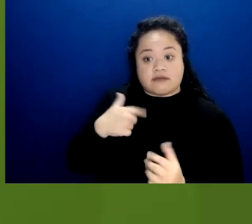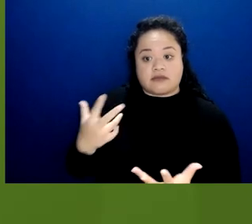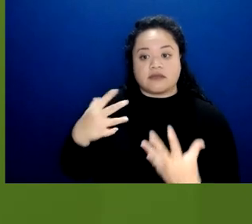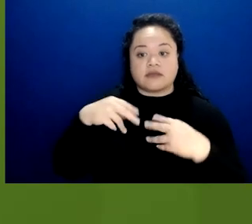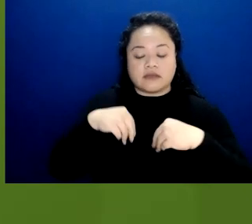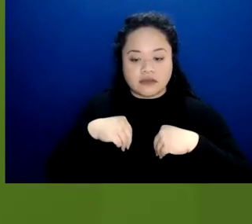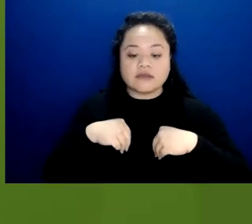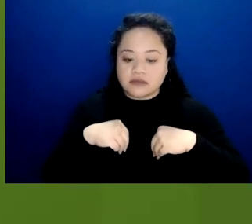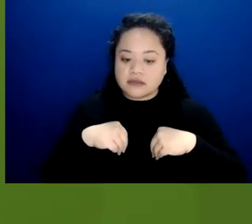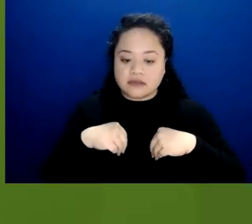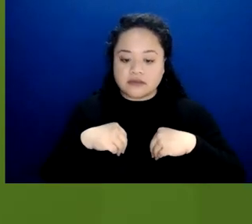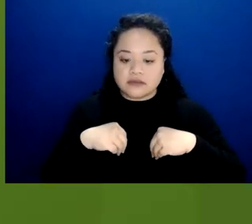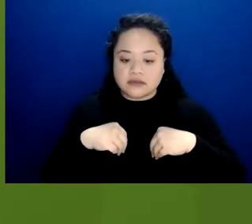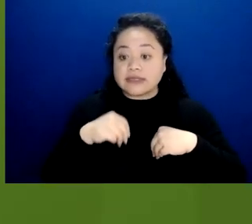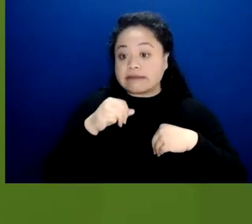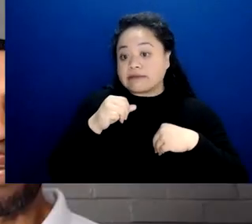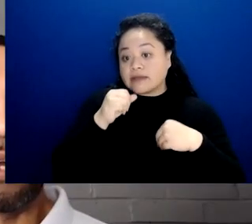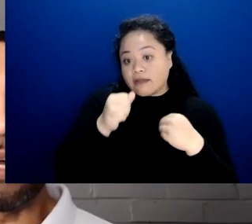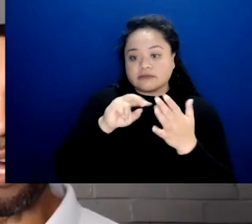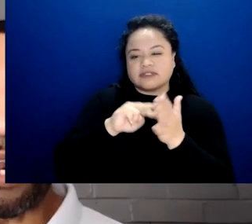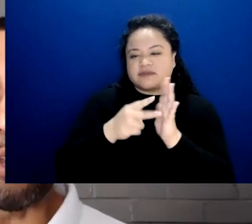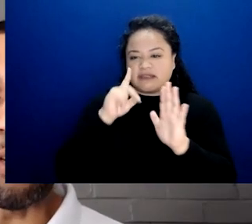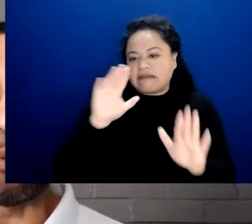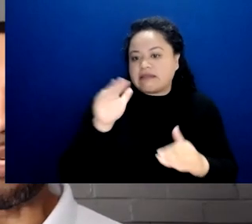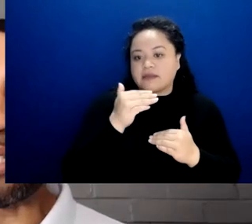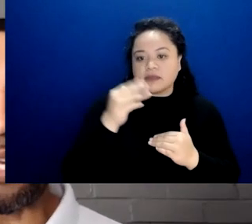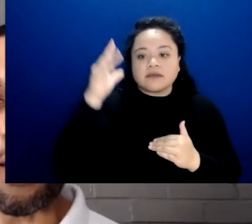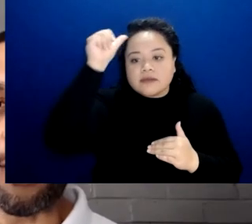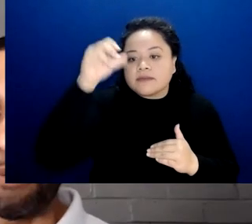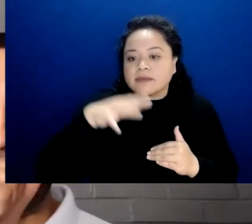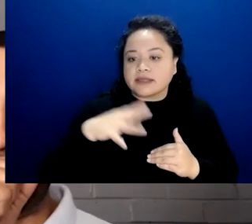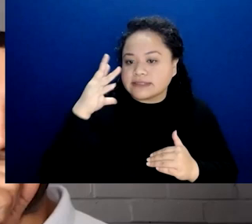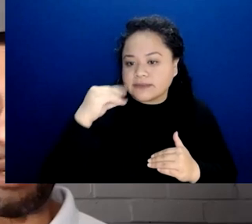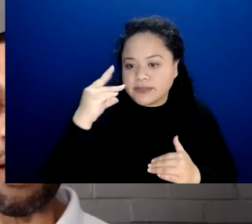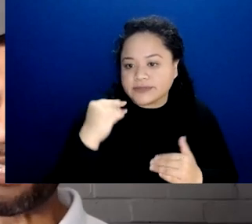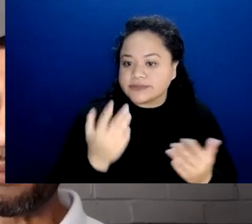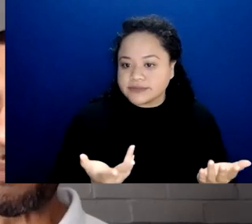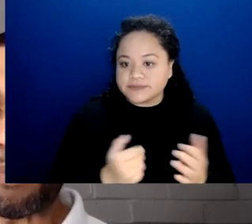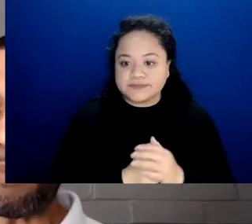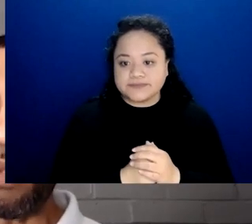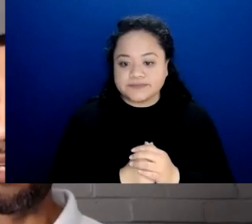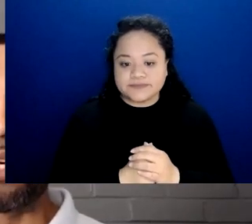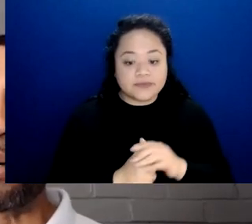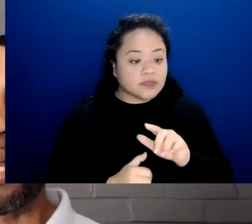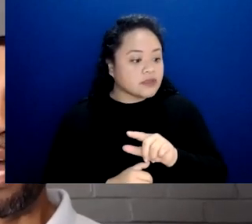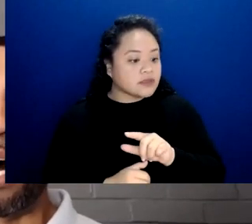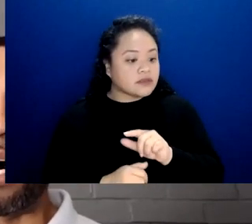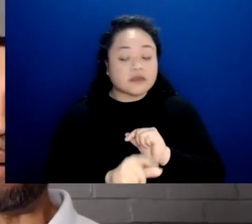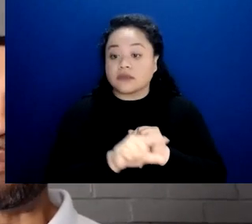us as, you know, men have. And I love that you mentioned that, Jesse, because, you